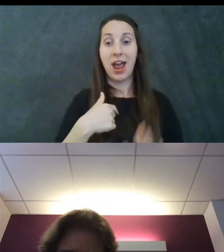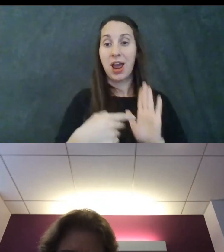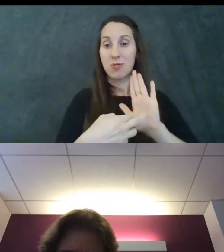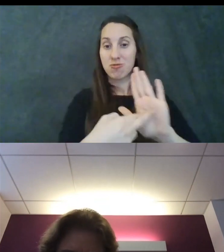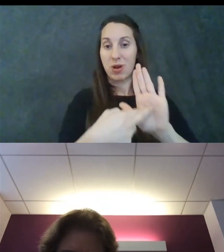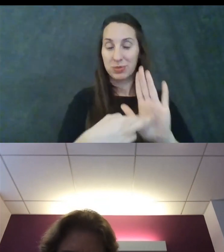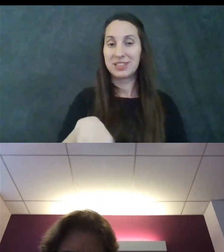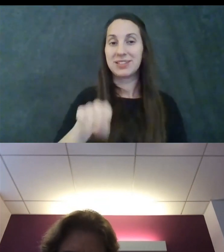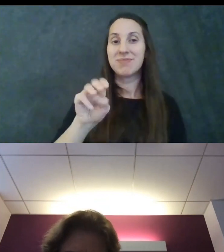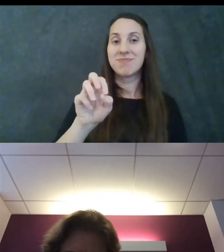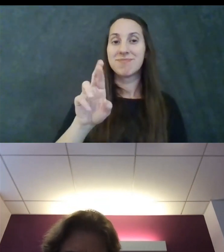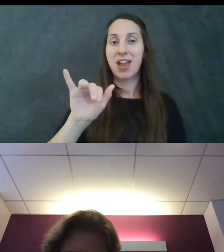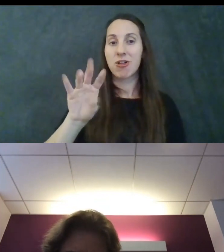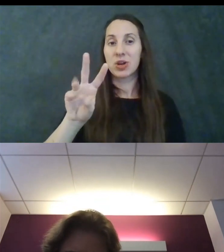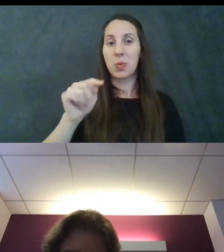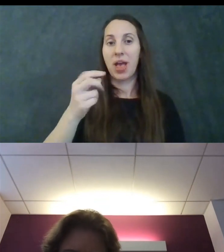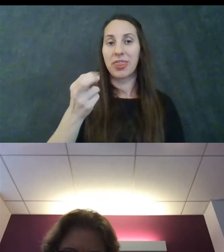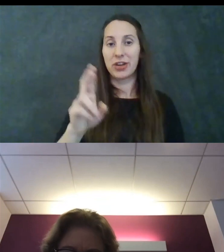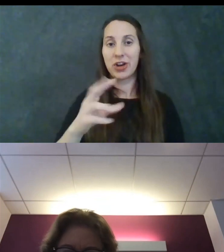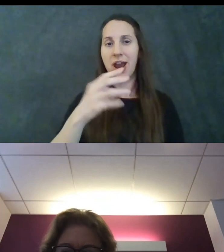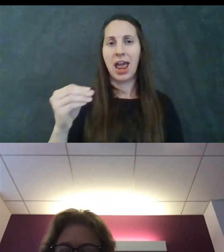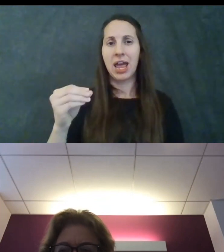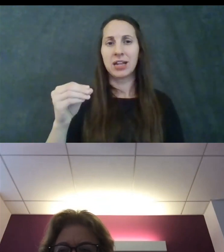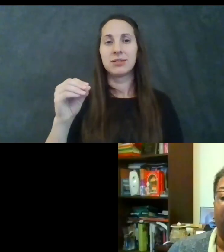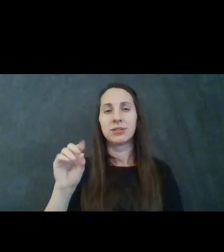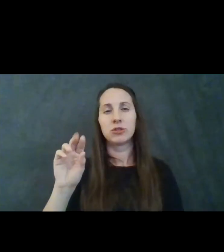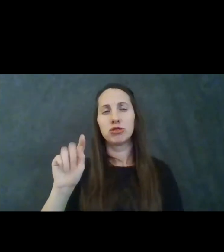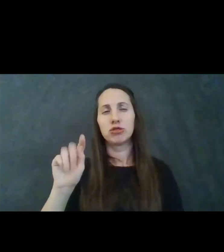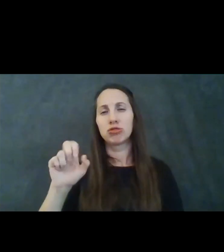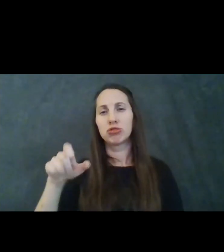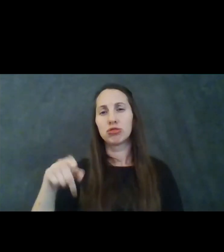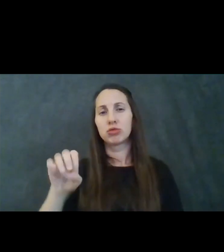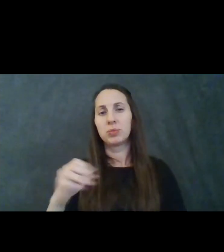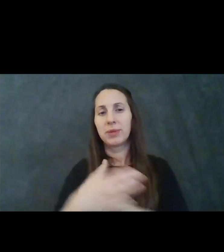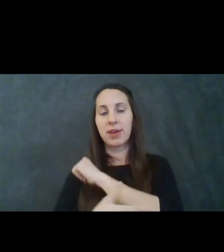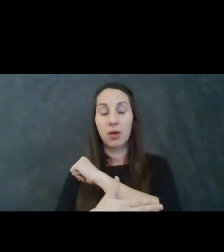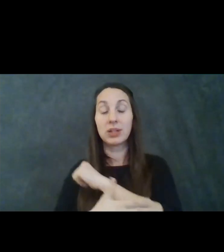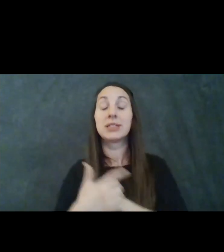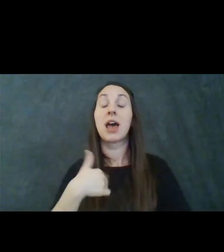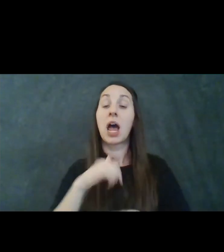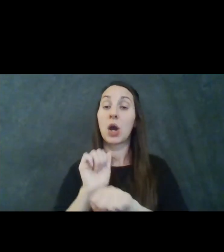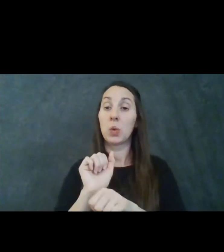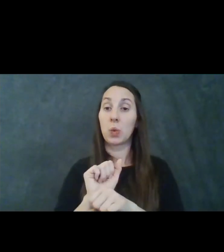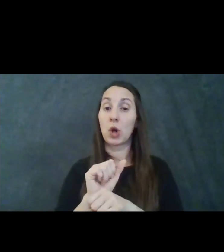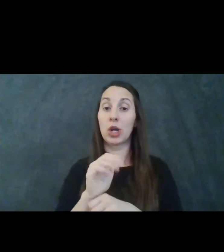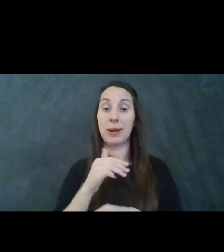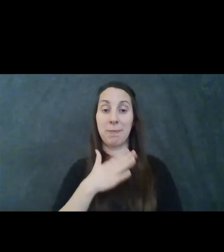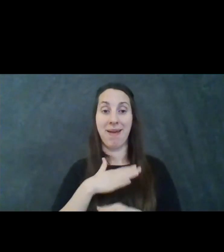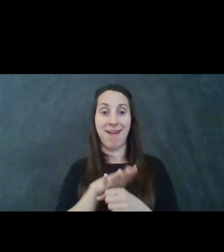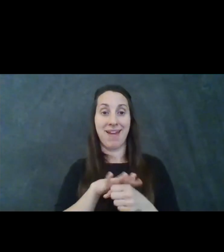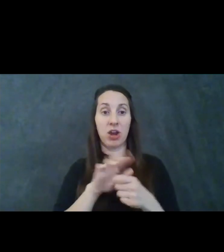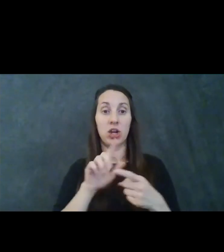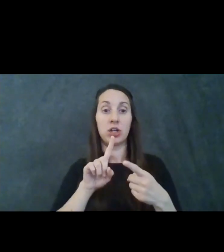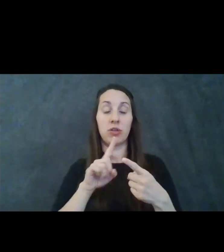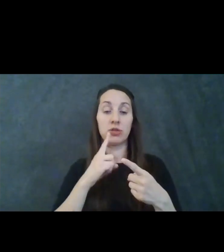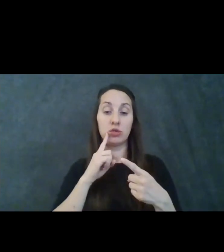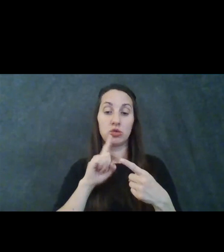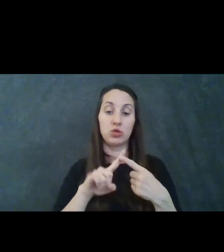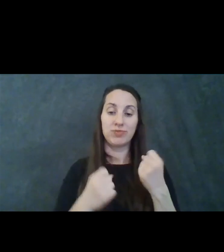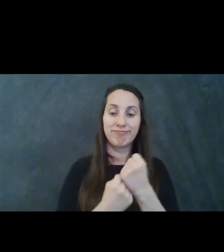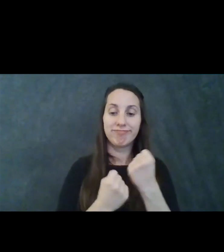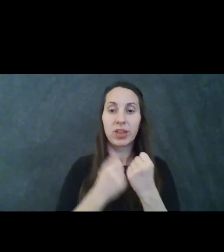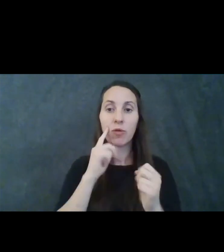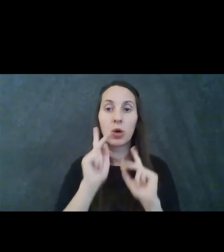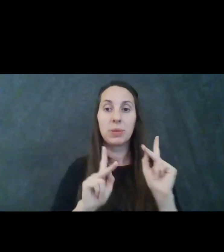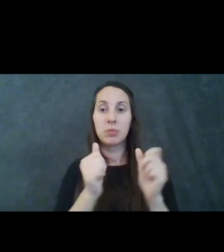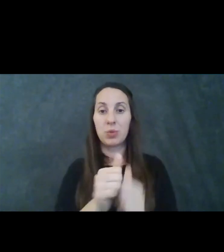Troup counties. I work in my community to advocate for people with disabilities to be able to exercise their right to vote.